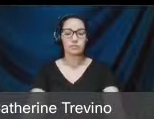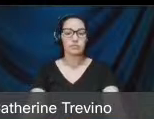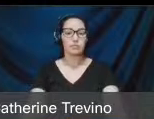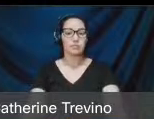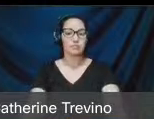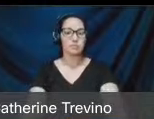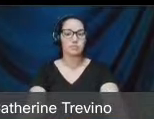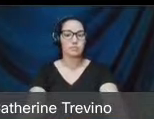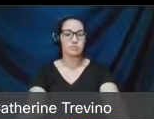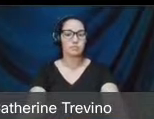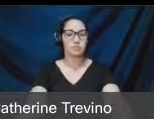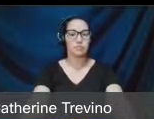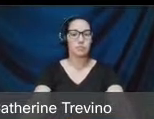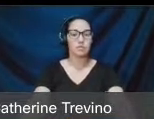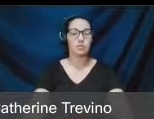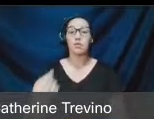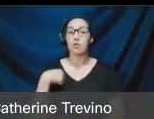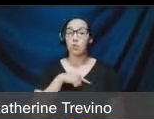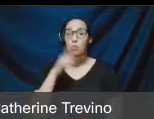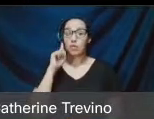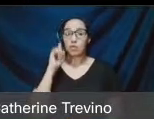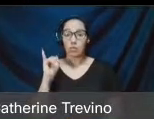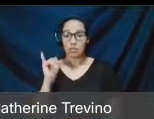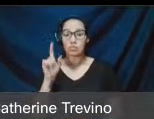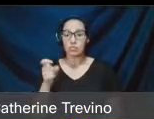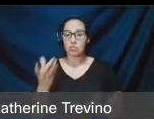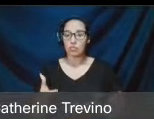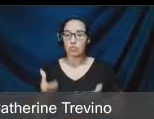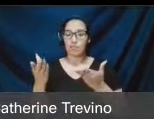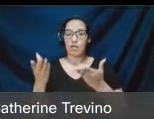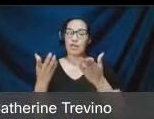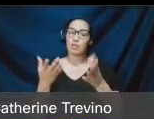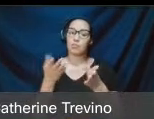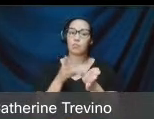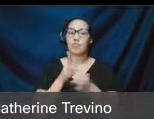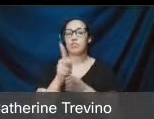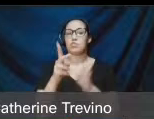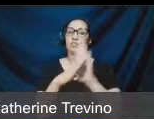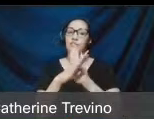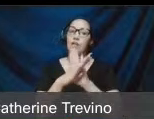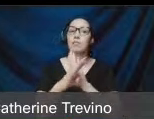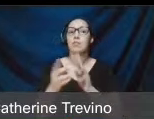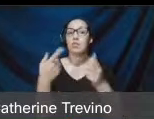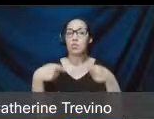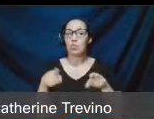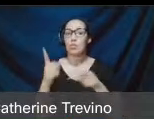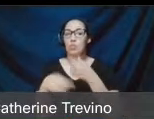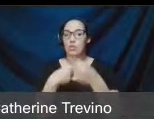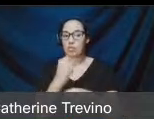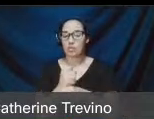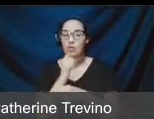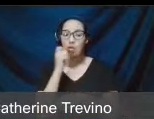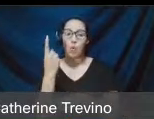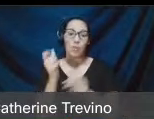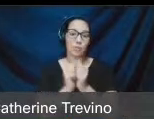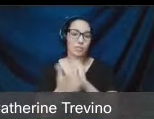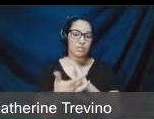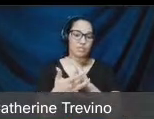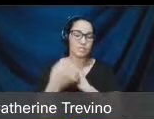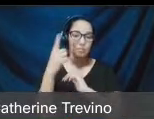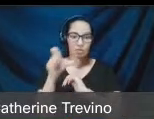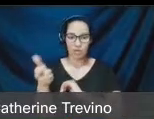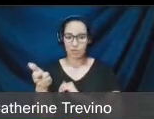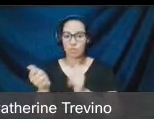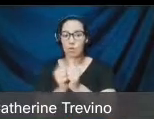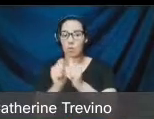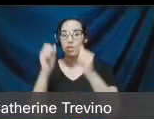We realize the need to provide professional development throughout the year, not only on distance learning and using instructional technology, but also subject and grade